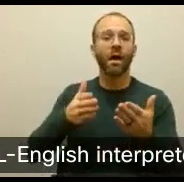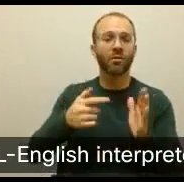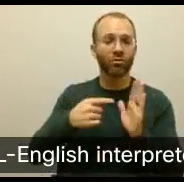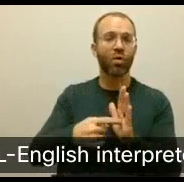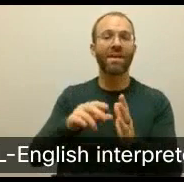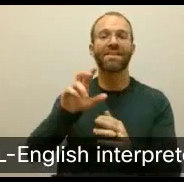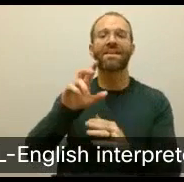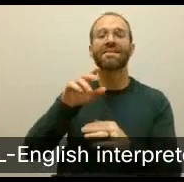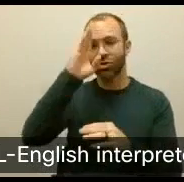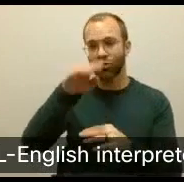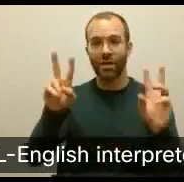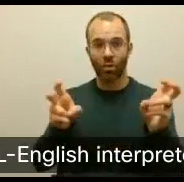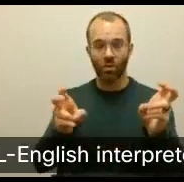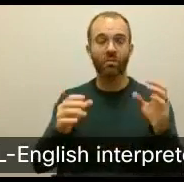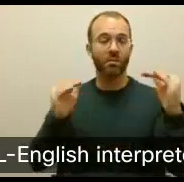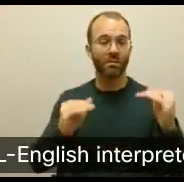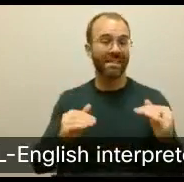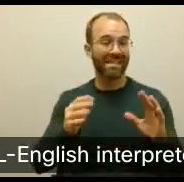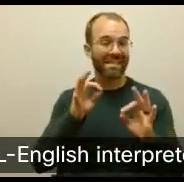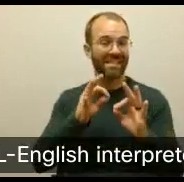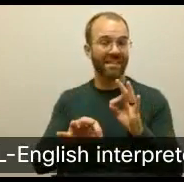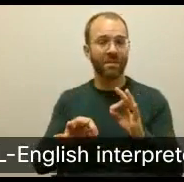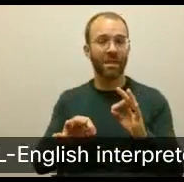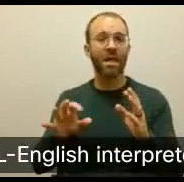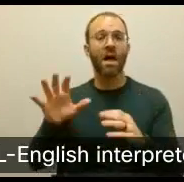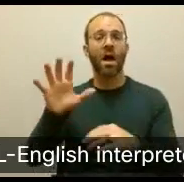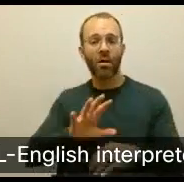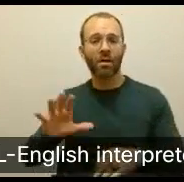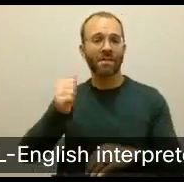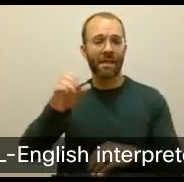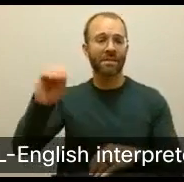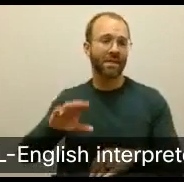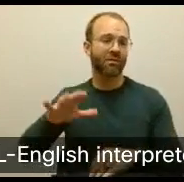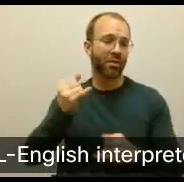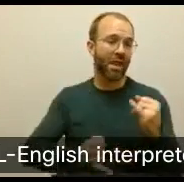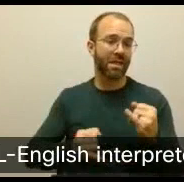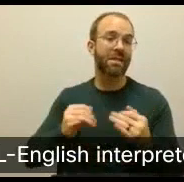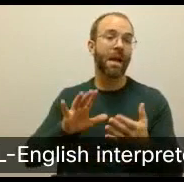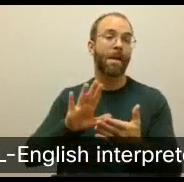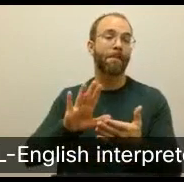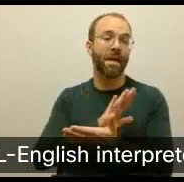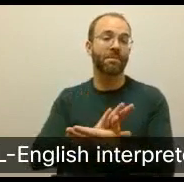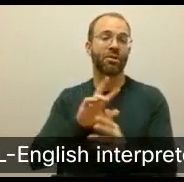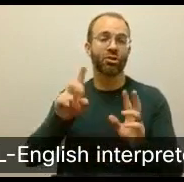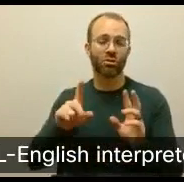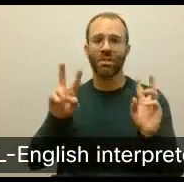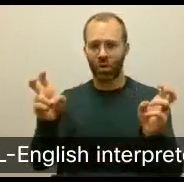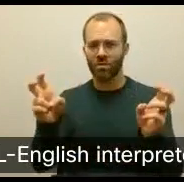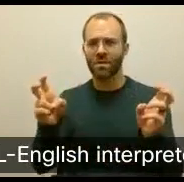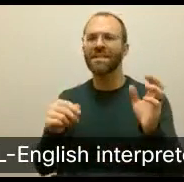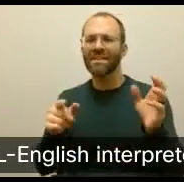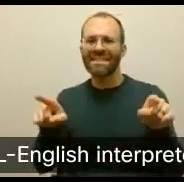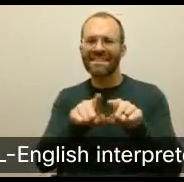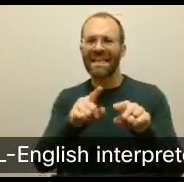paraphrased. It is likely that simply approximately 10% of your last paper should be quotes. We have pretty much, again, the same order